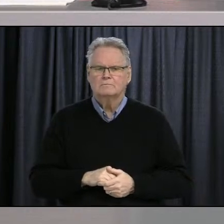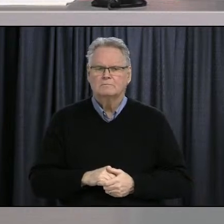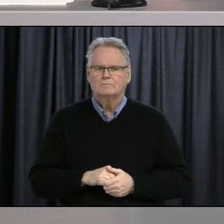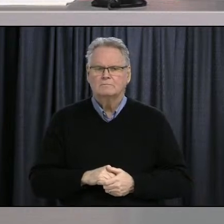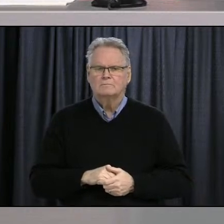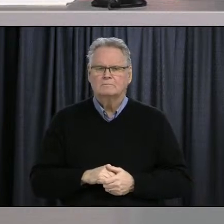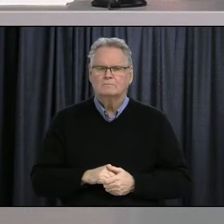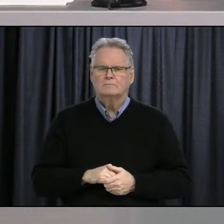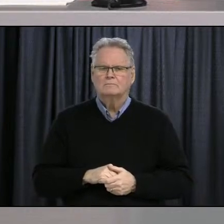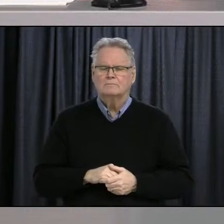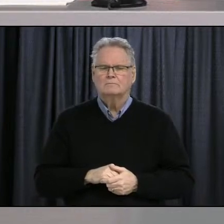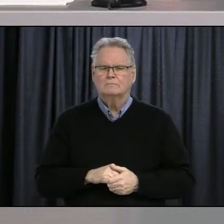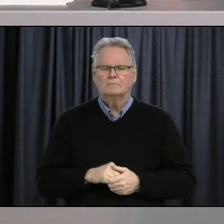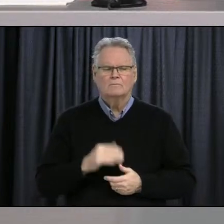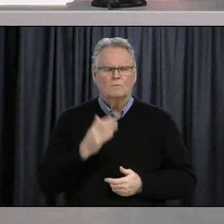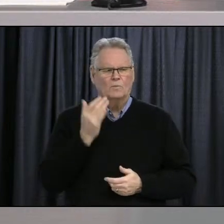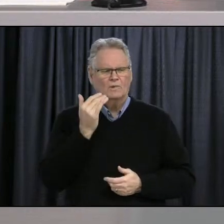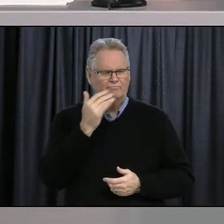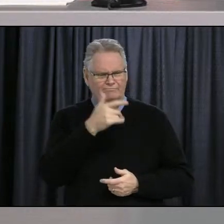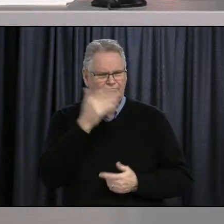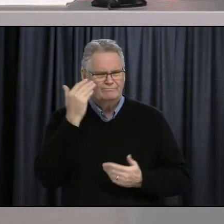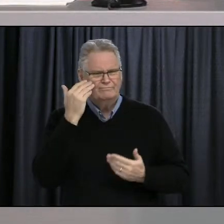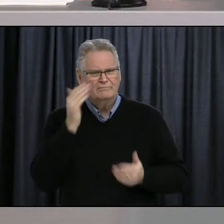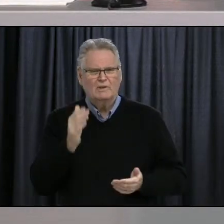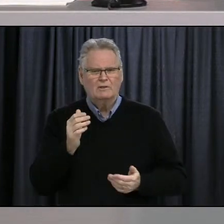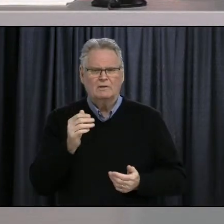vaccines away we are from the next round?